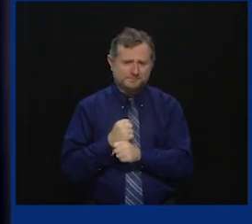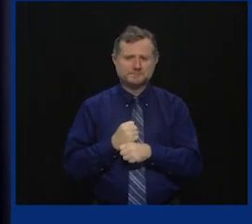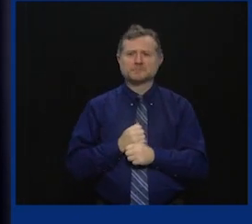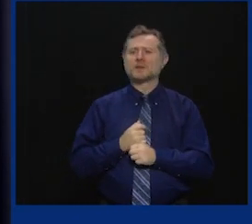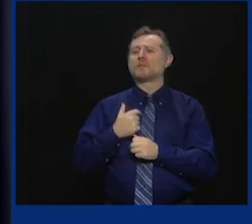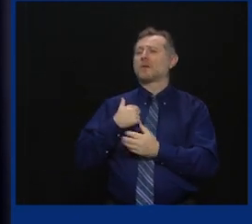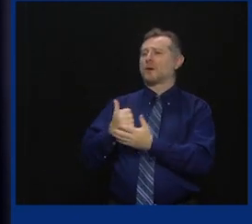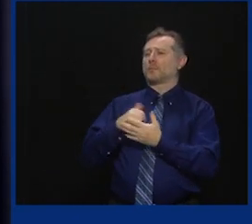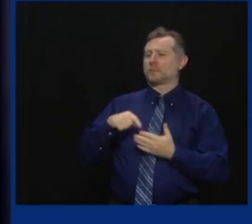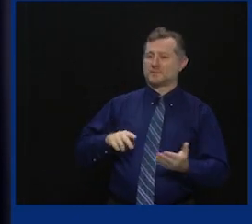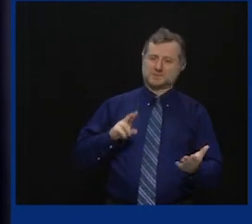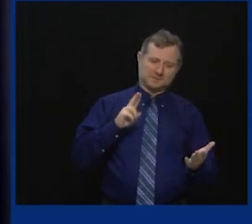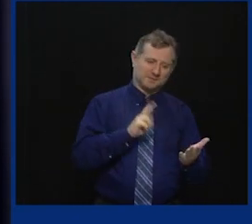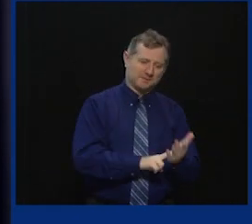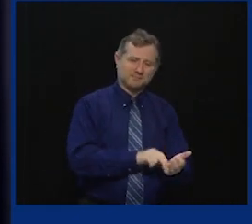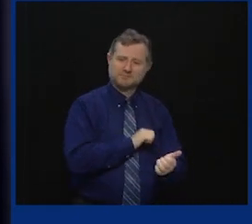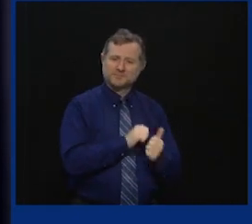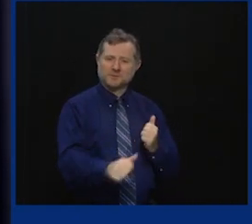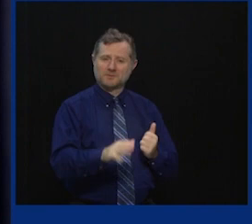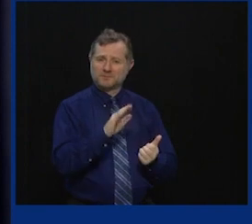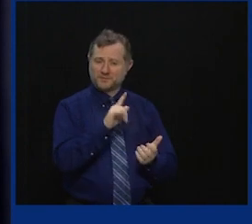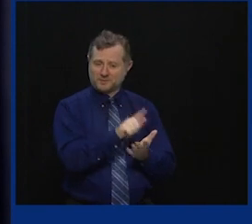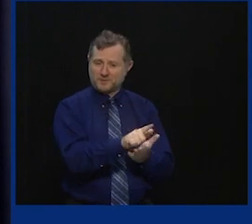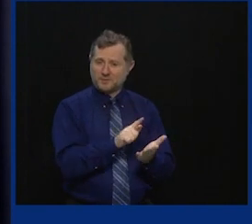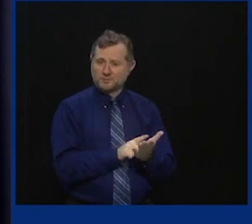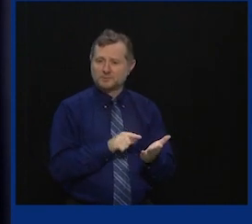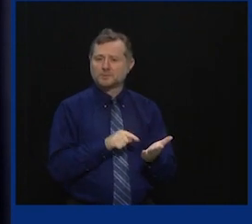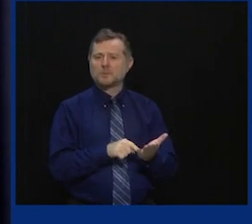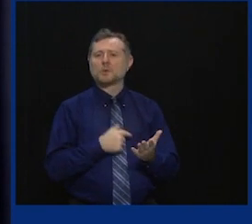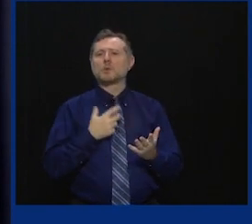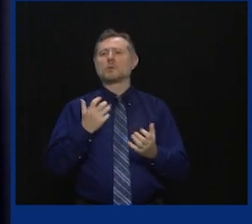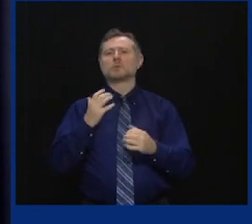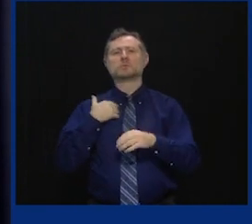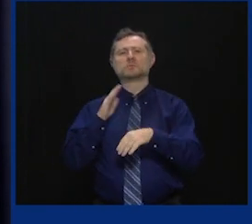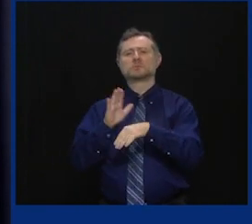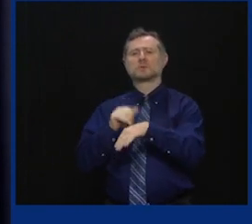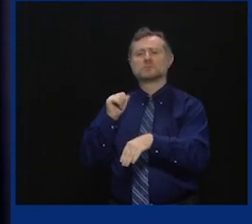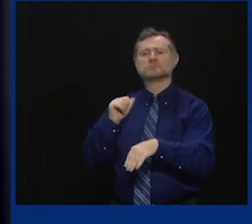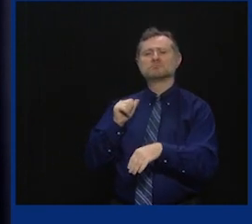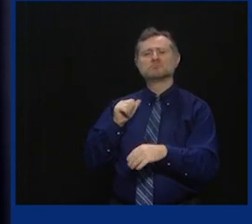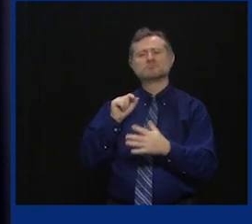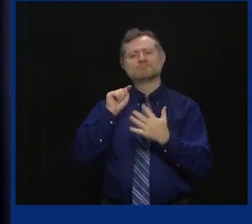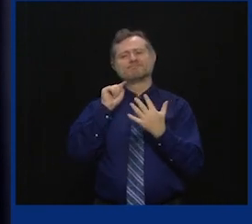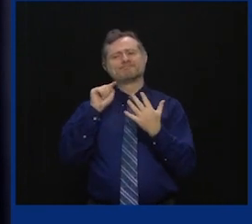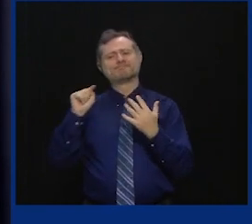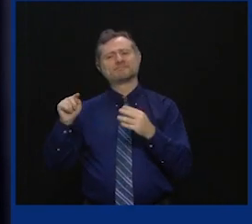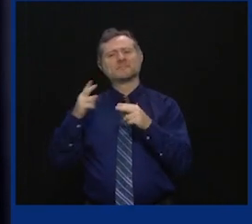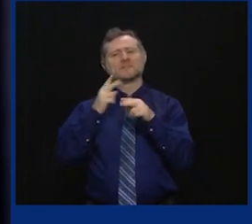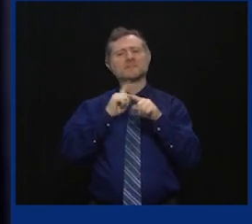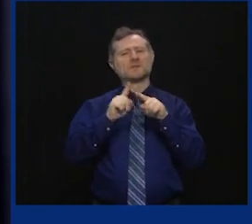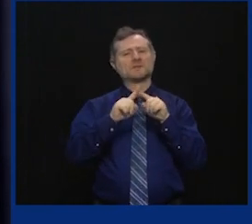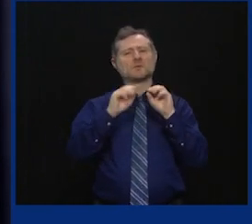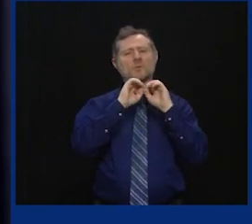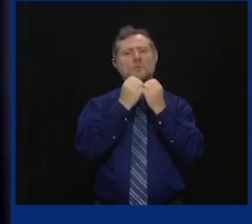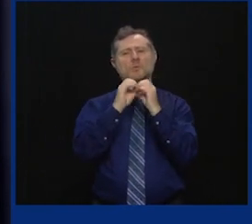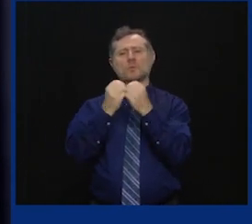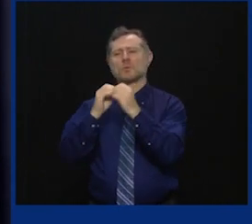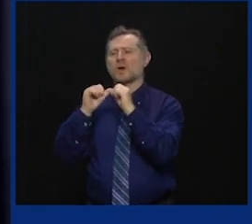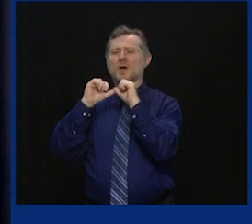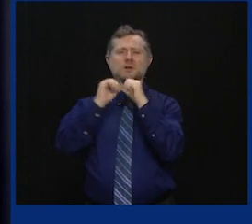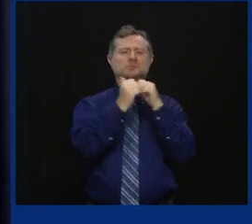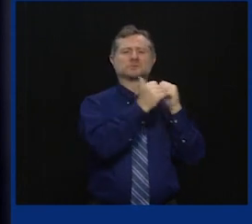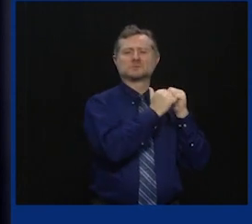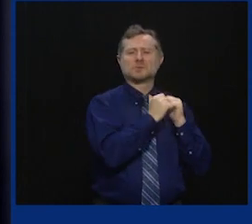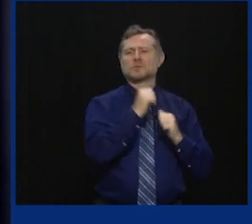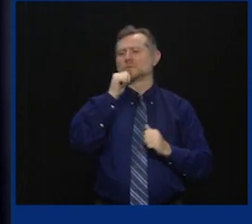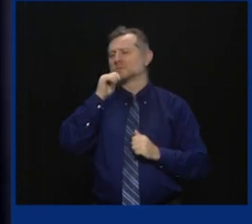want to call in Exodus Transitional Community, Women's Community Justice Association, the Justice for Women Task Force.